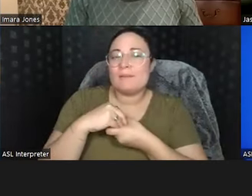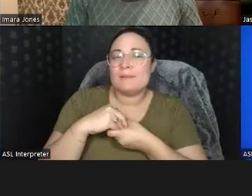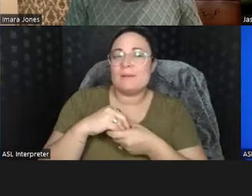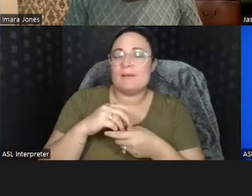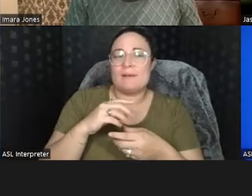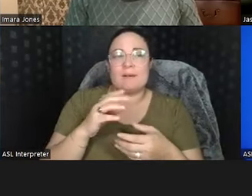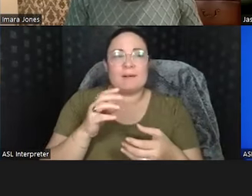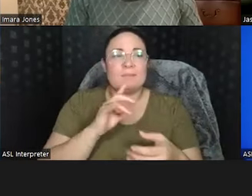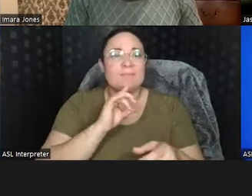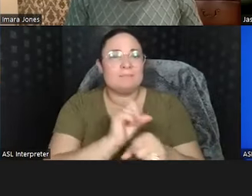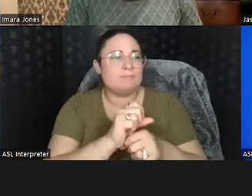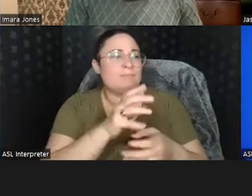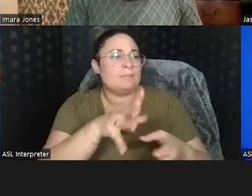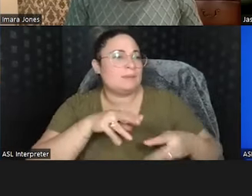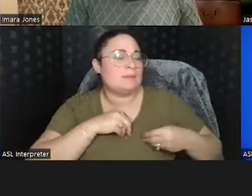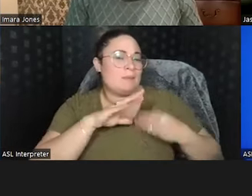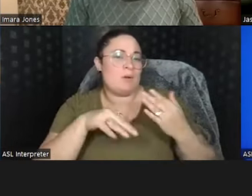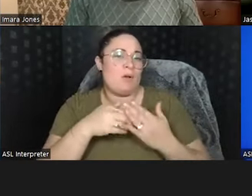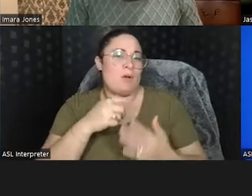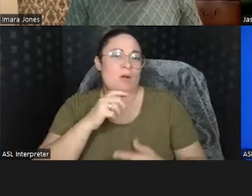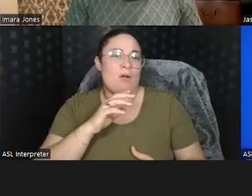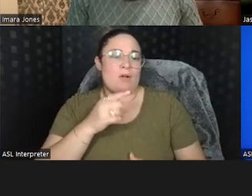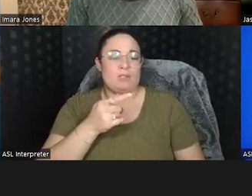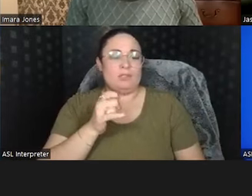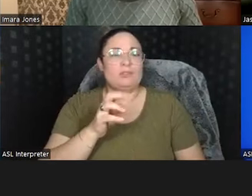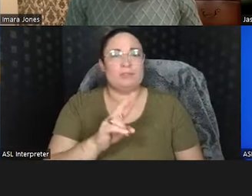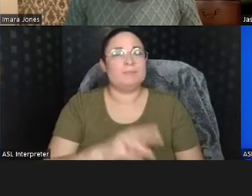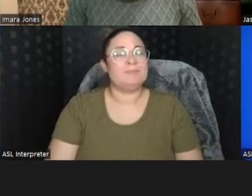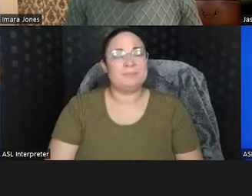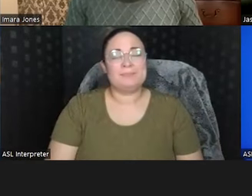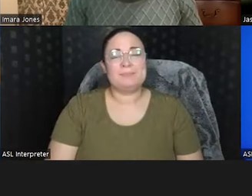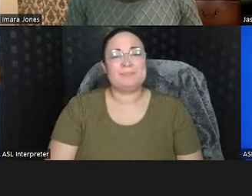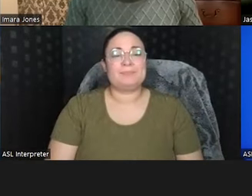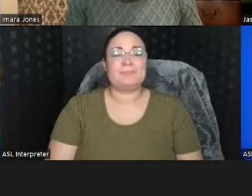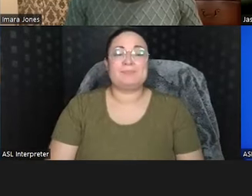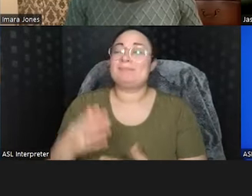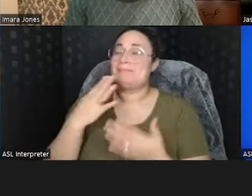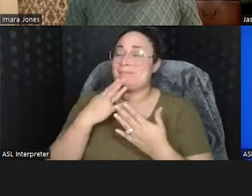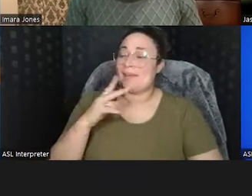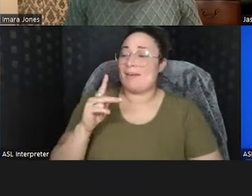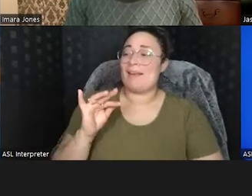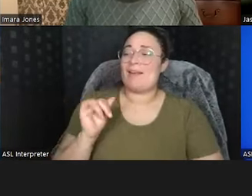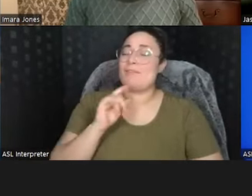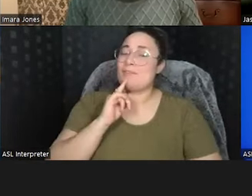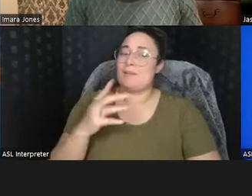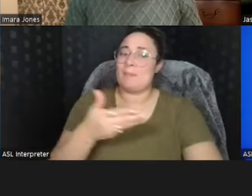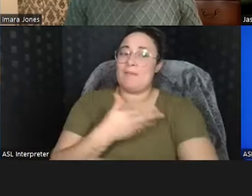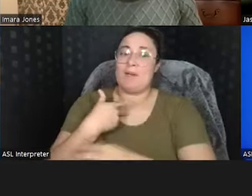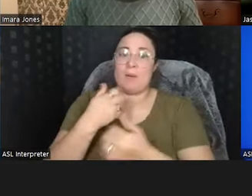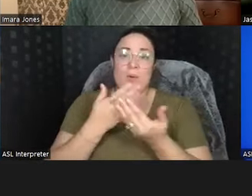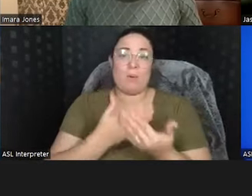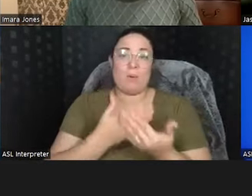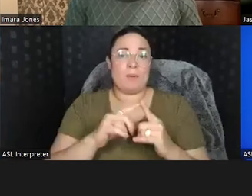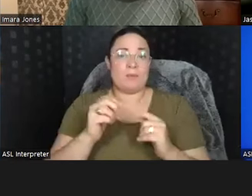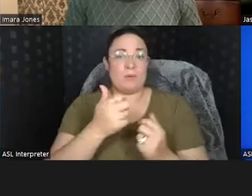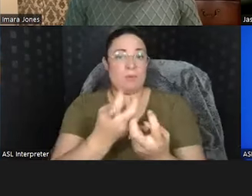of all genders. Thank you so much, Kiara. That was very powerful. I'd love to open it up to the rest of the